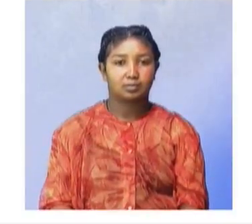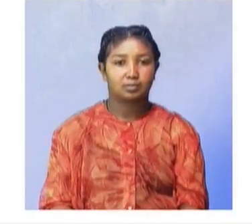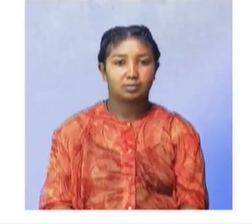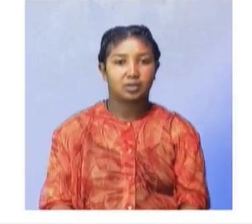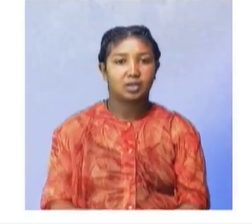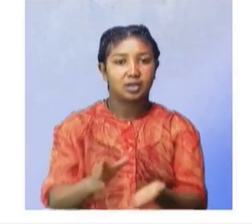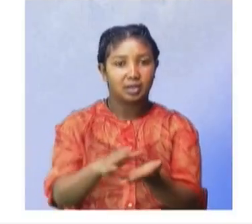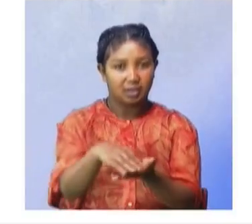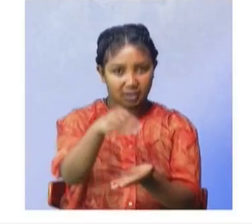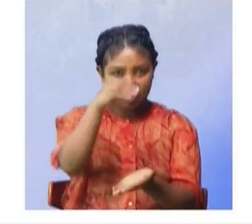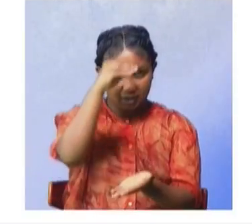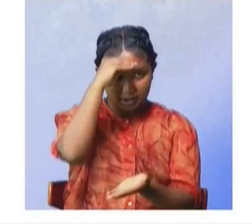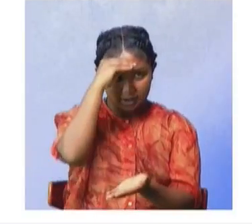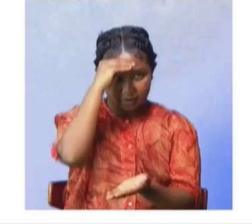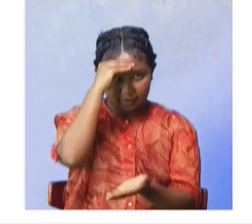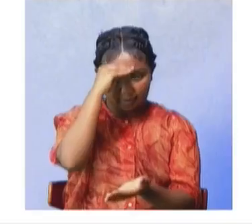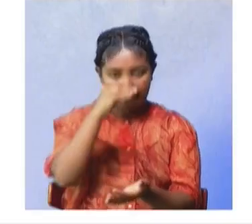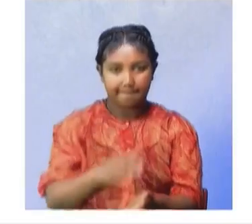learn,